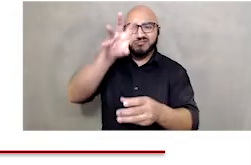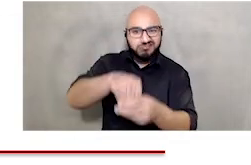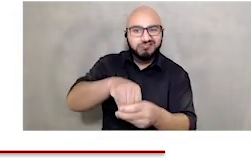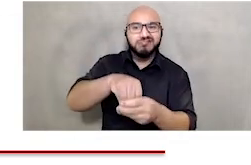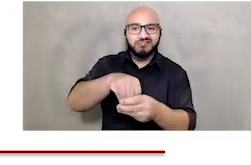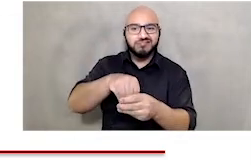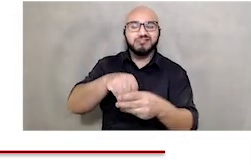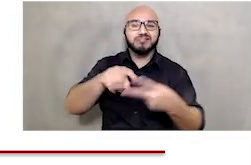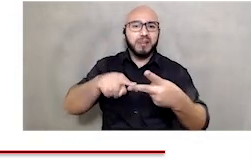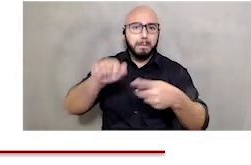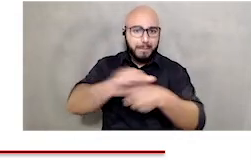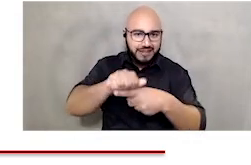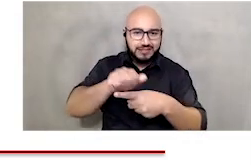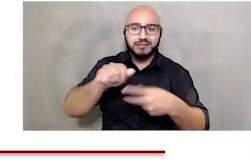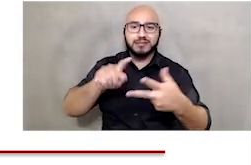and practices.